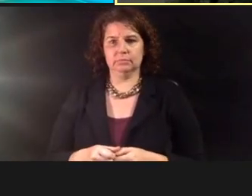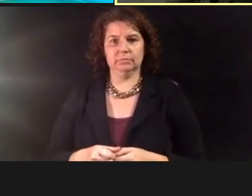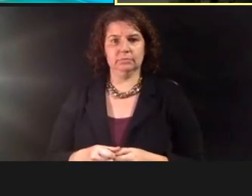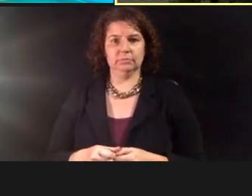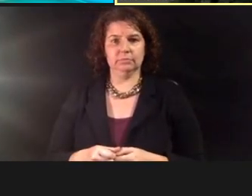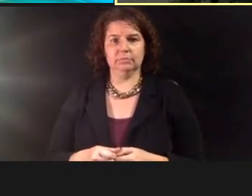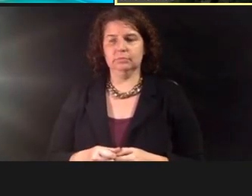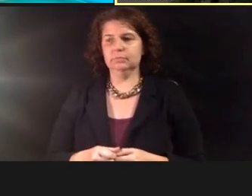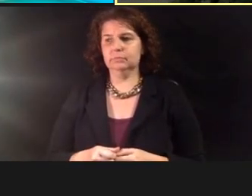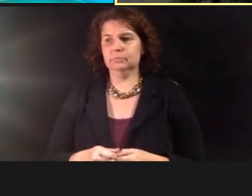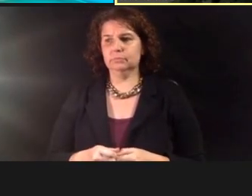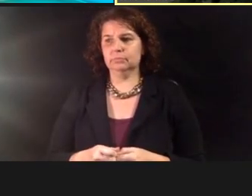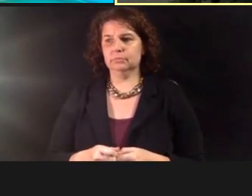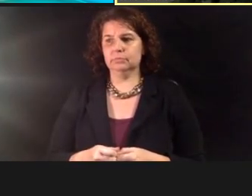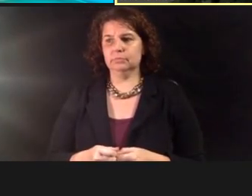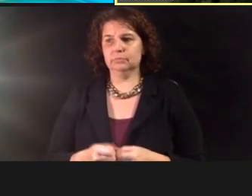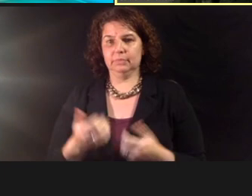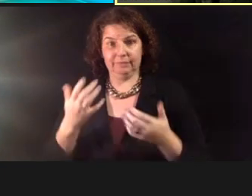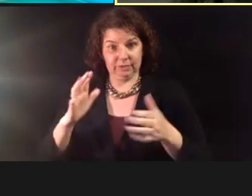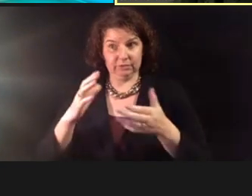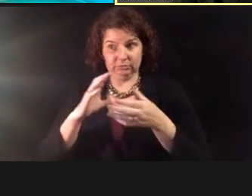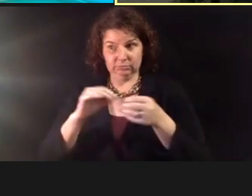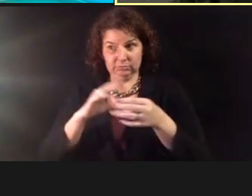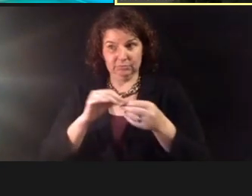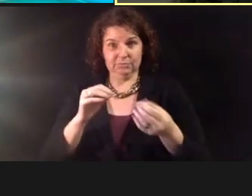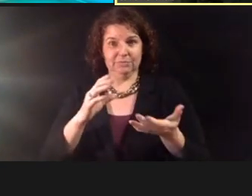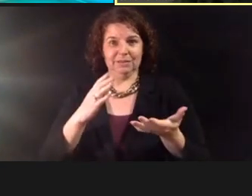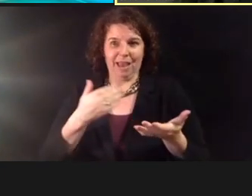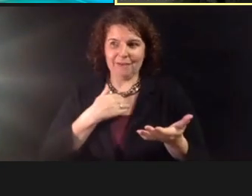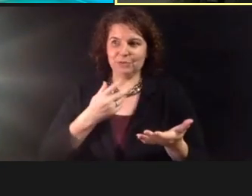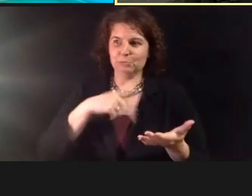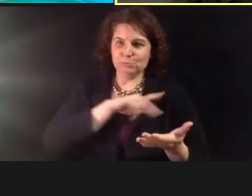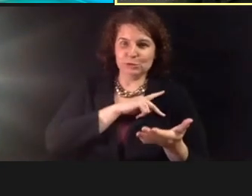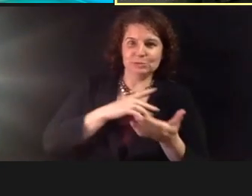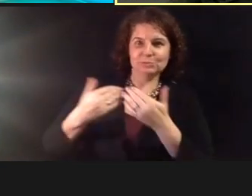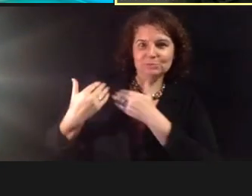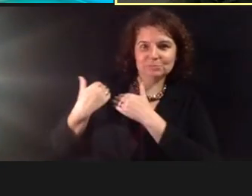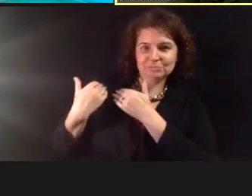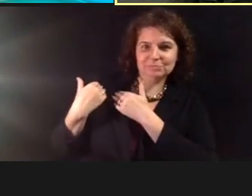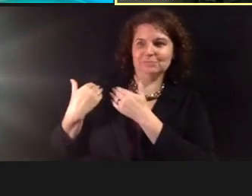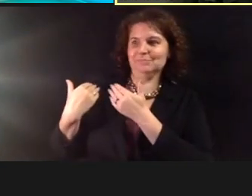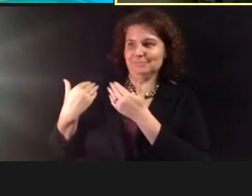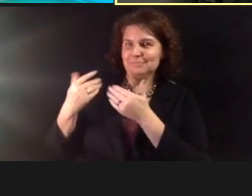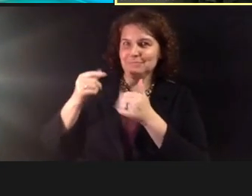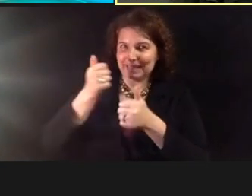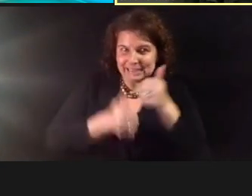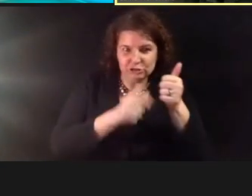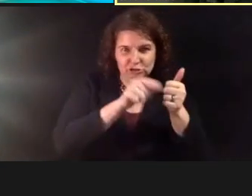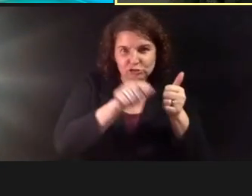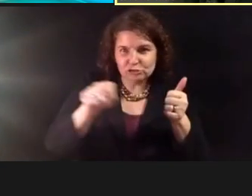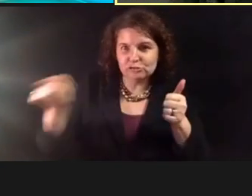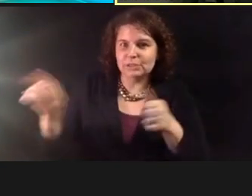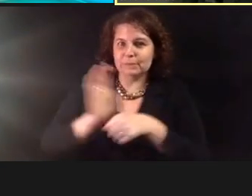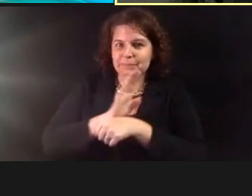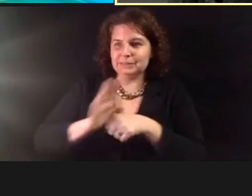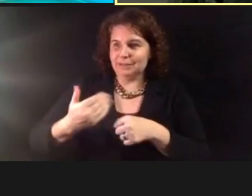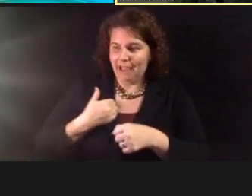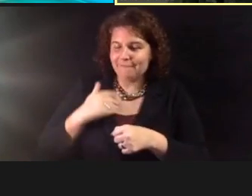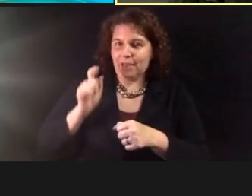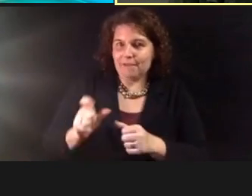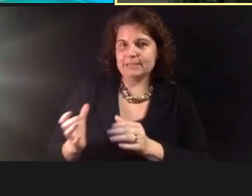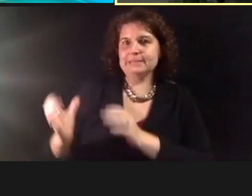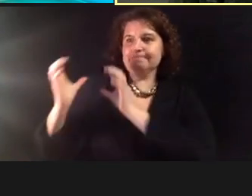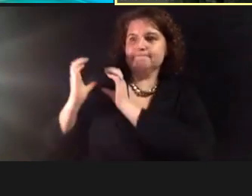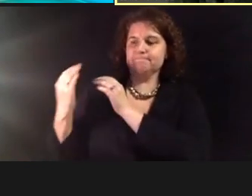personal accountability to it. It sounds like, well, let me just get to the question. Bob submitted a question saying, what actions can a